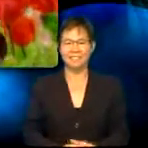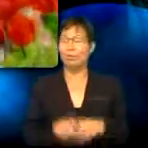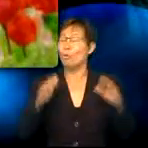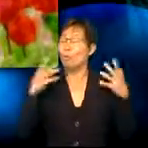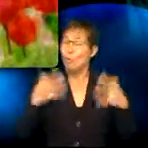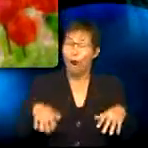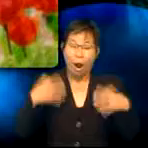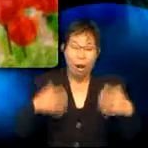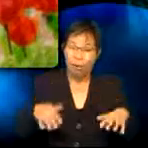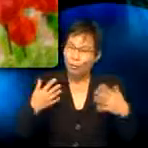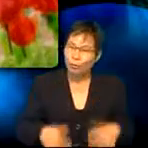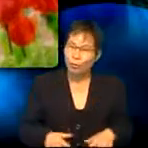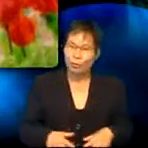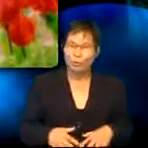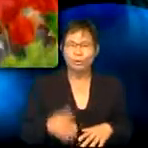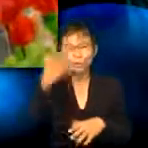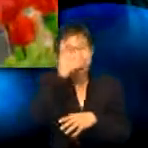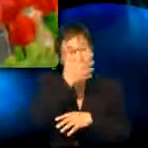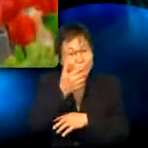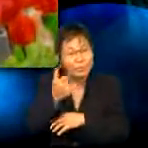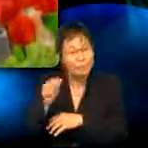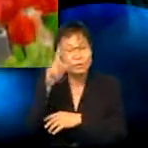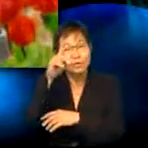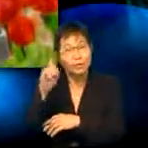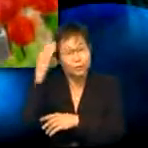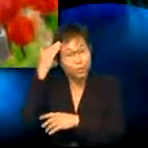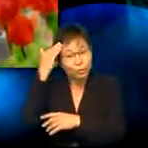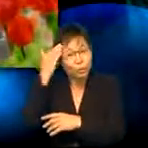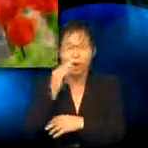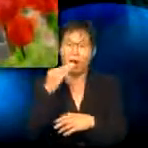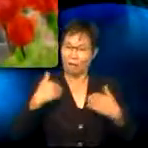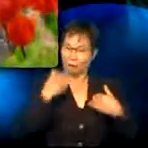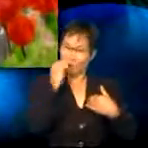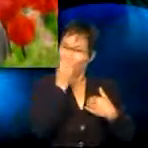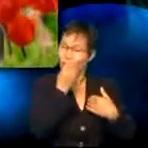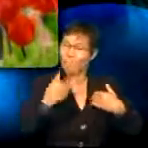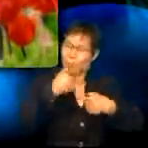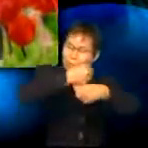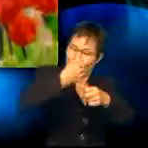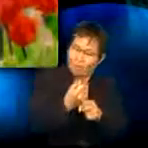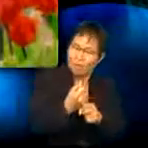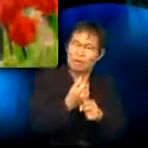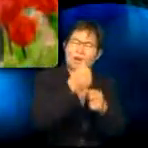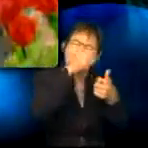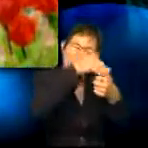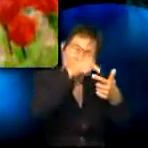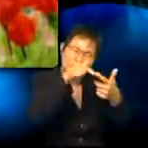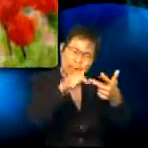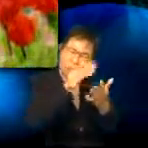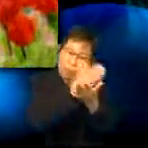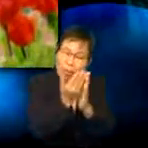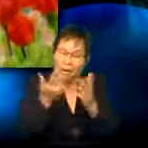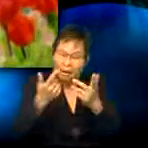Wow, aren't they beautiful? Do you know that a flower is made up of several parts?